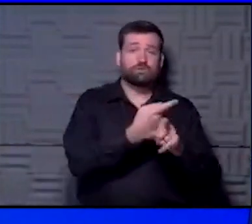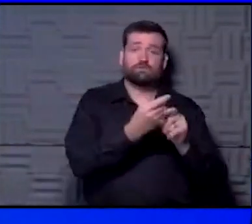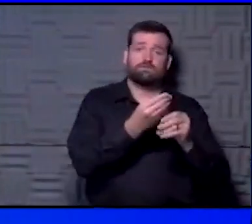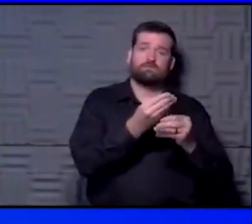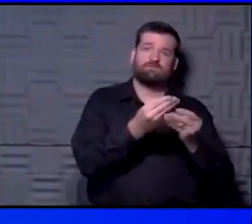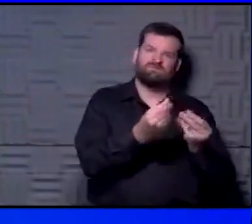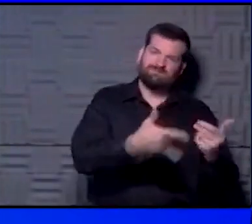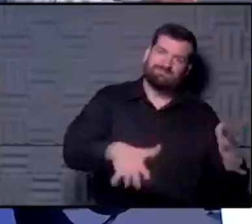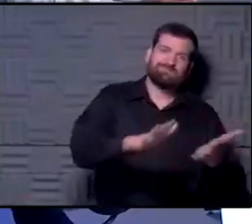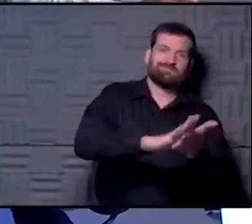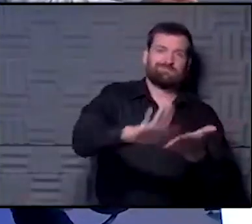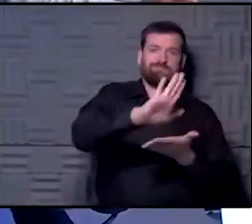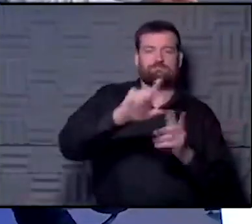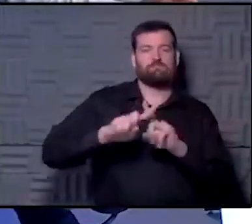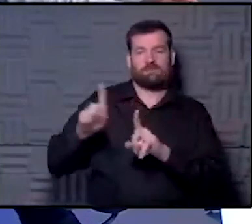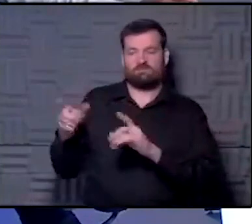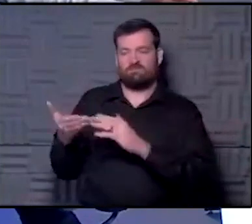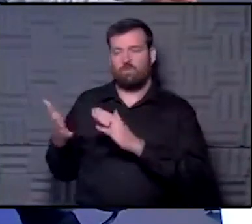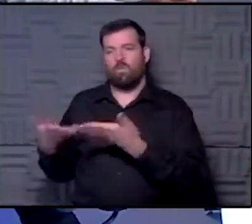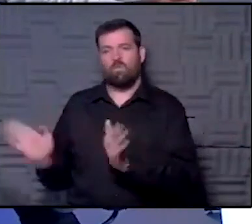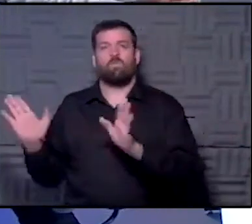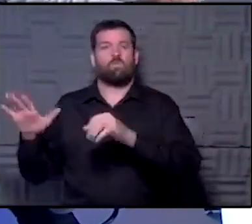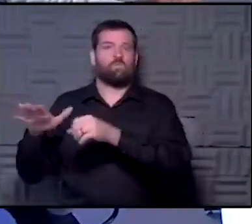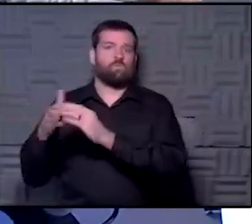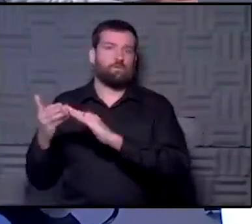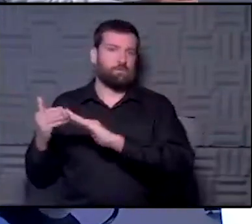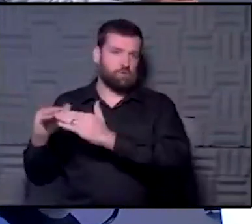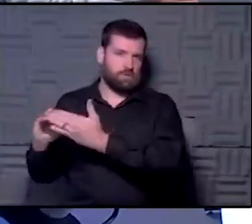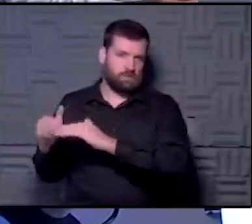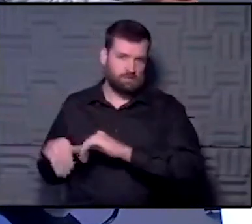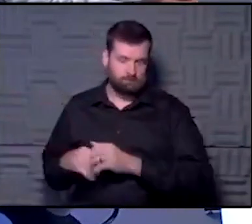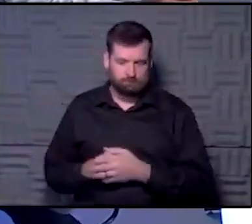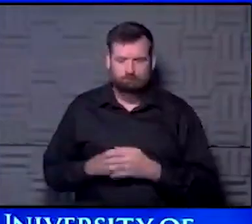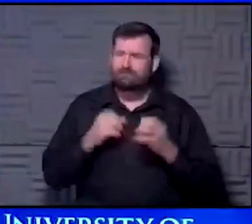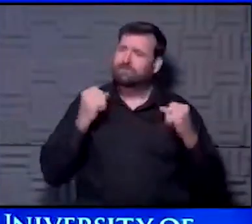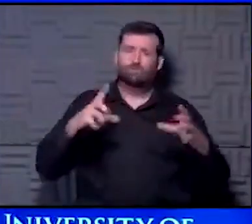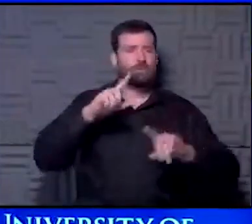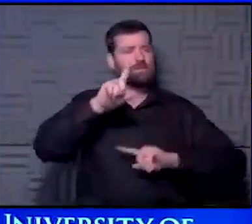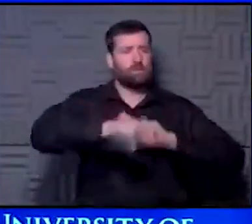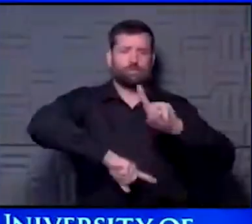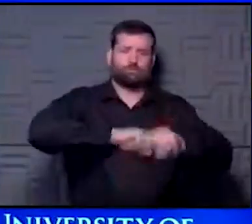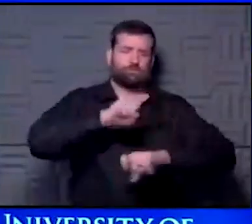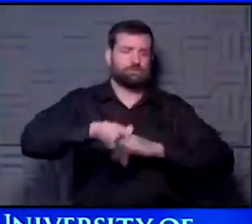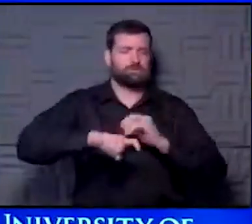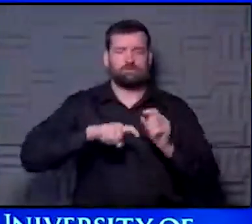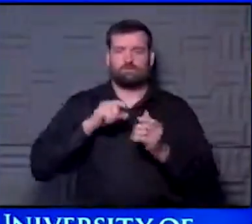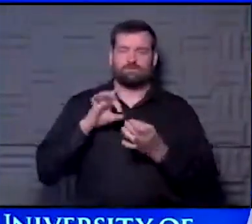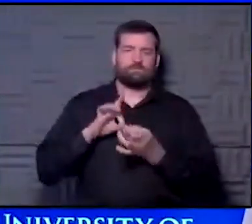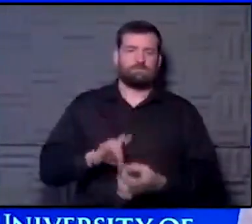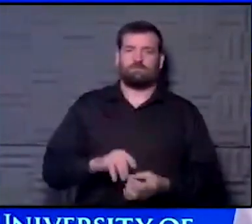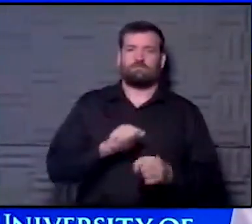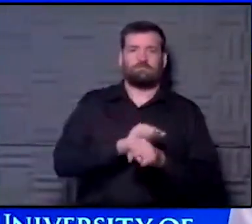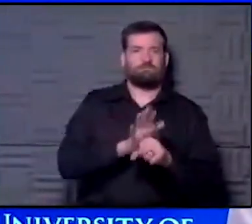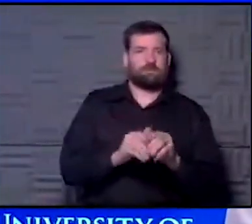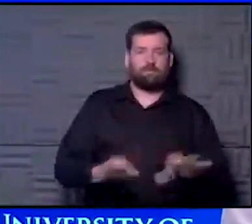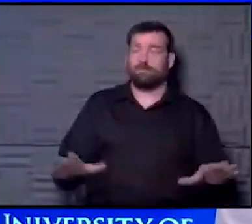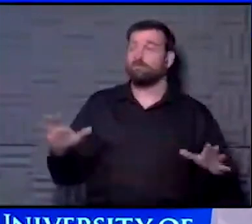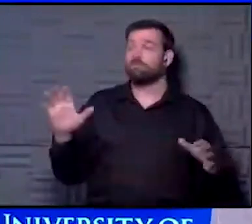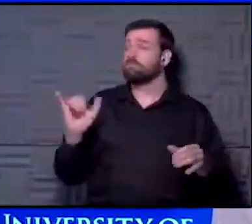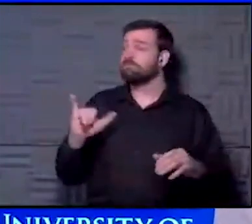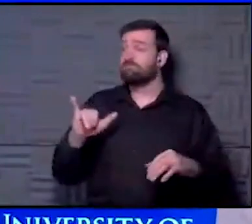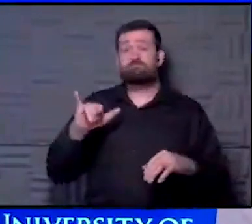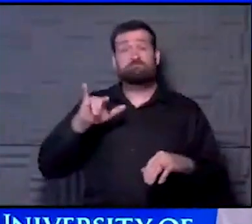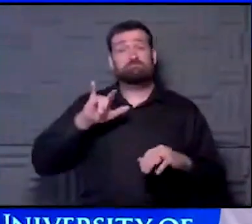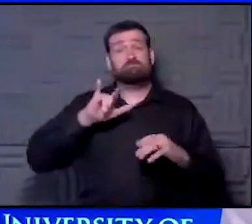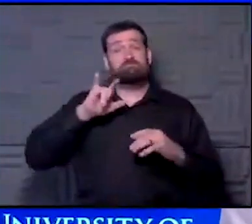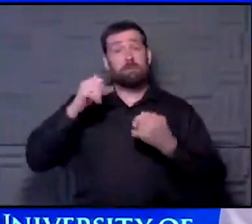community as a whole. Yeah, and I think, there are just so many questions that are surrounding a pandemic. We tell us that before we build the airplane while you